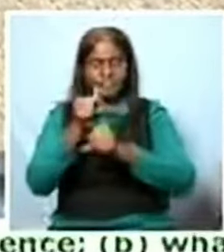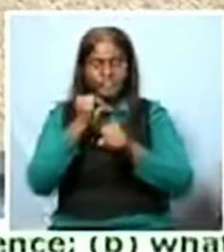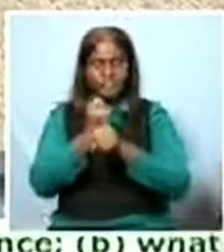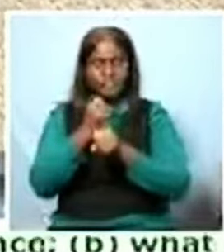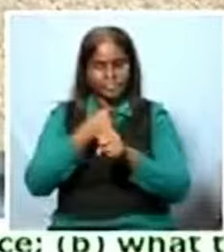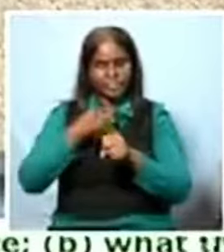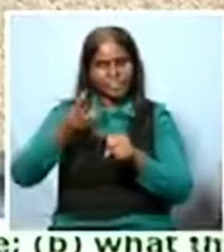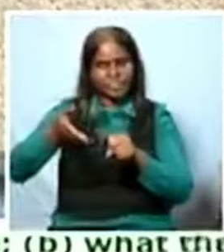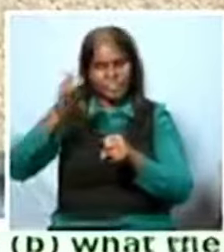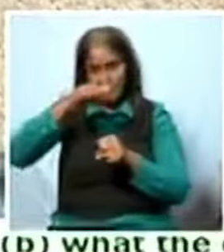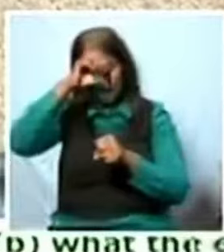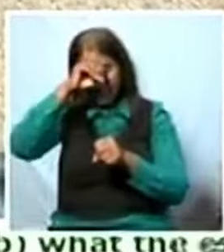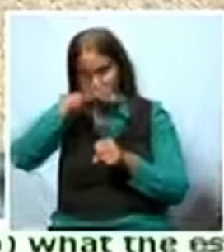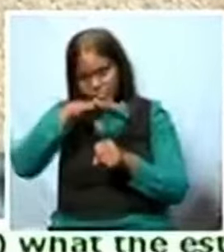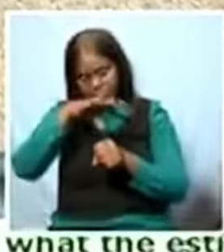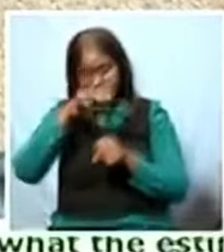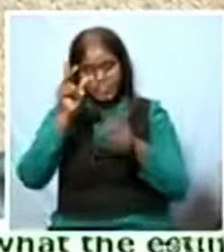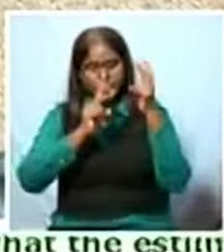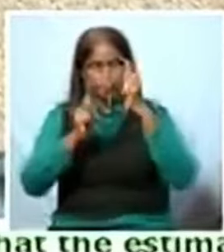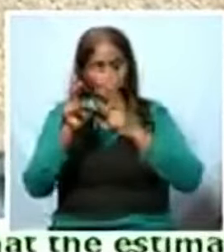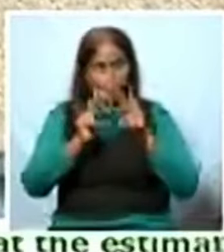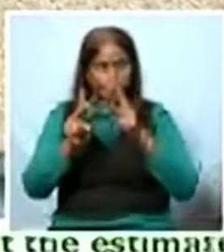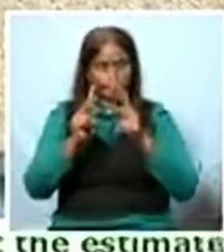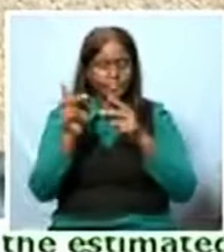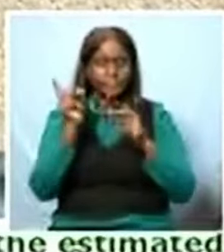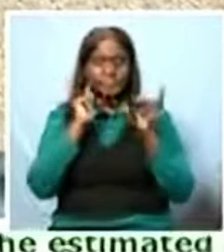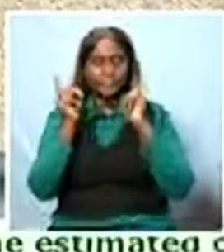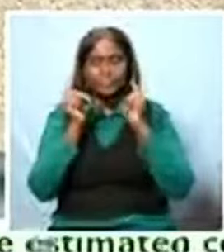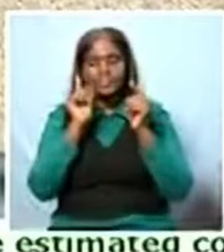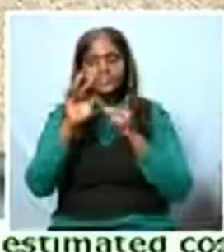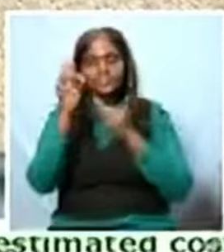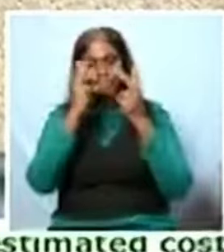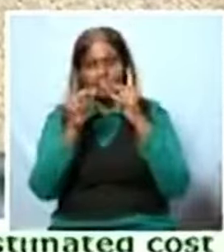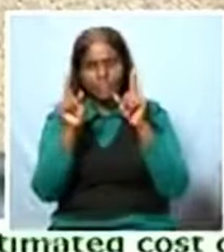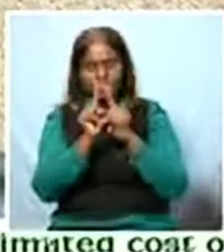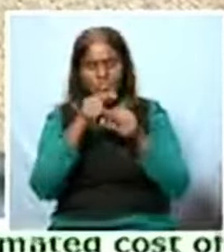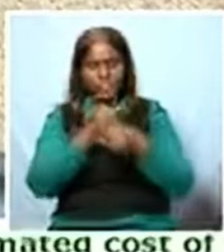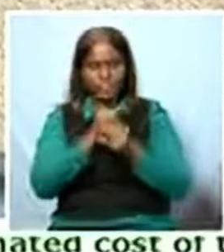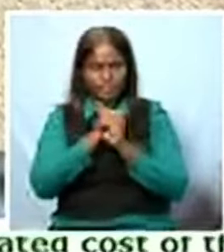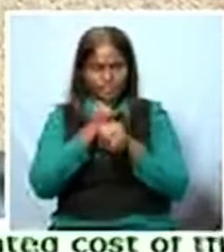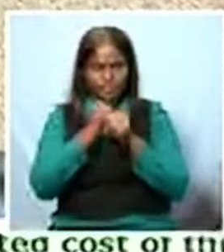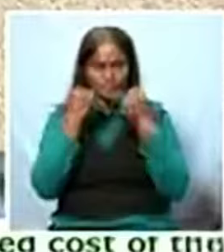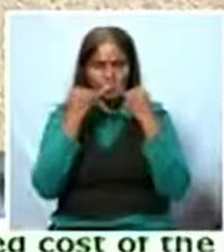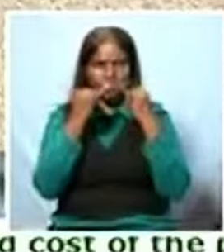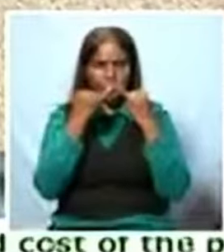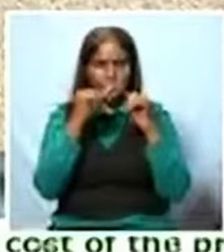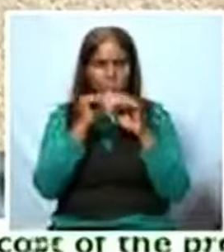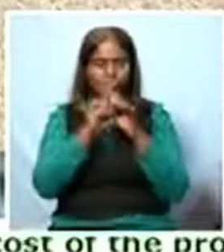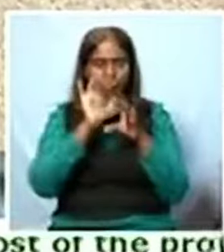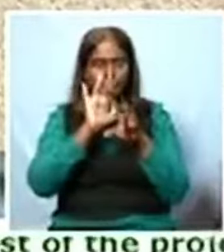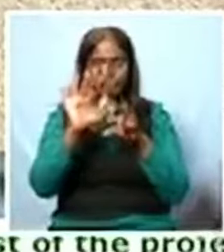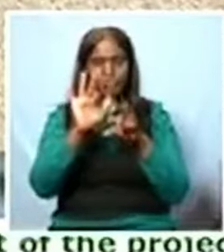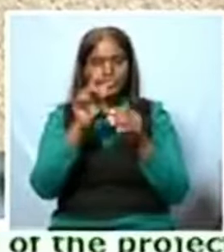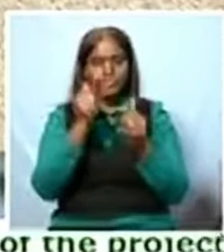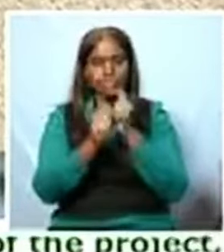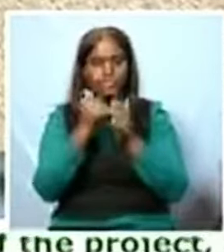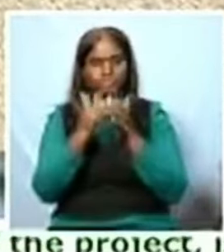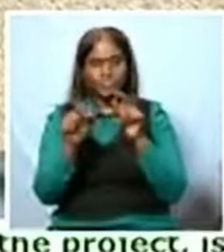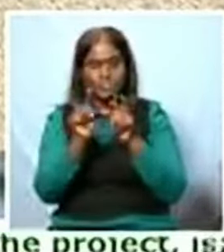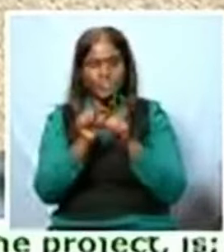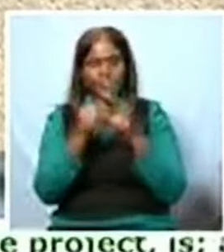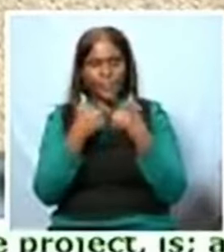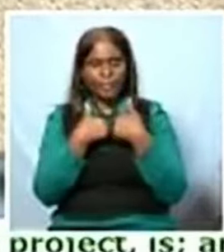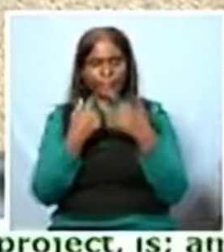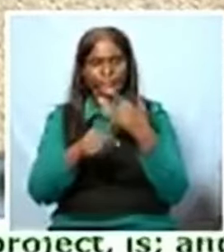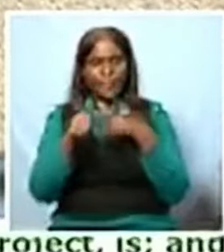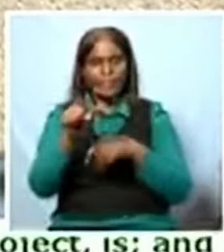to the mine, visited the miners, got their concerns. They also gave us first-hand information on the dangers which the mine was facing that time